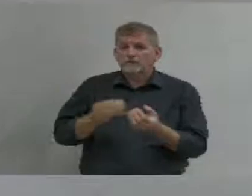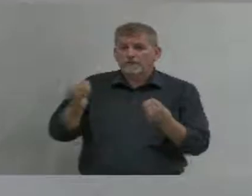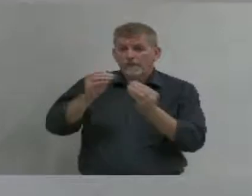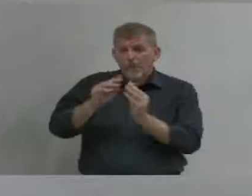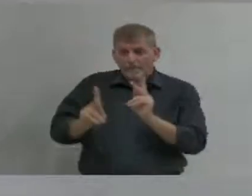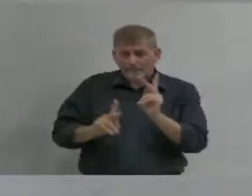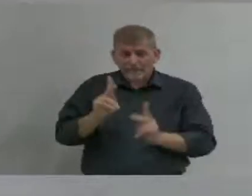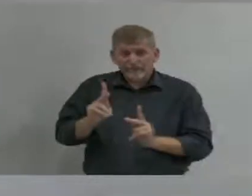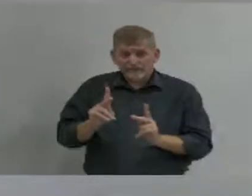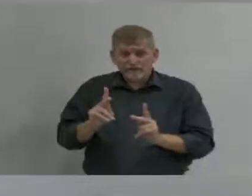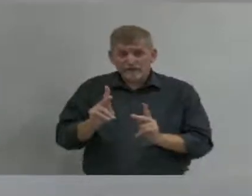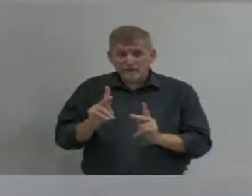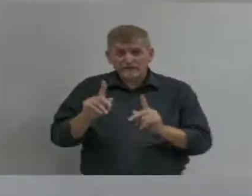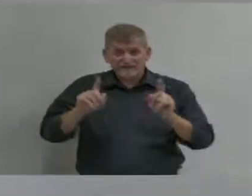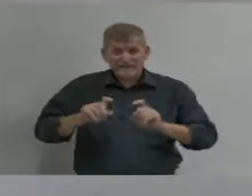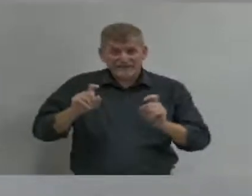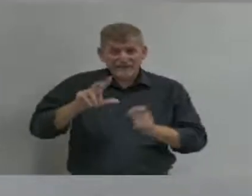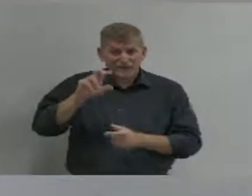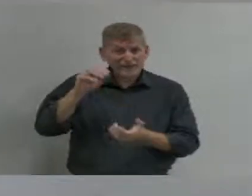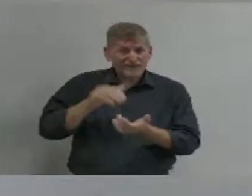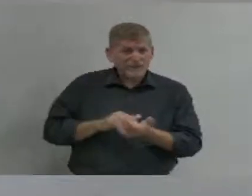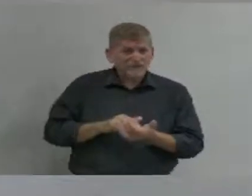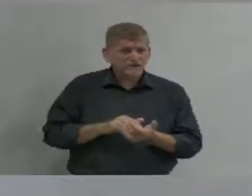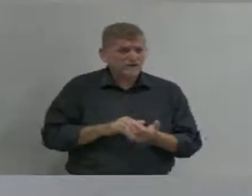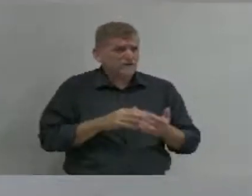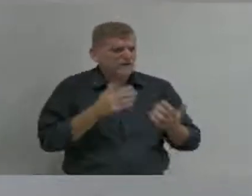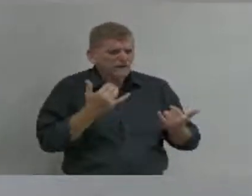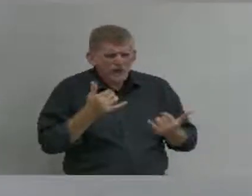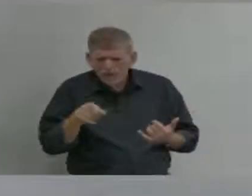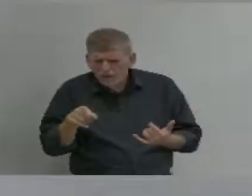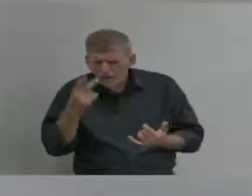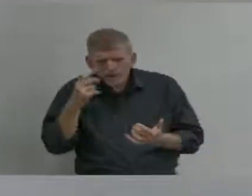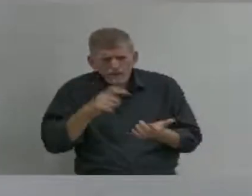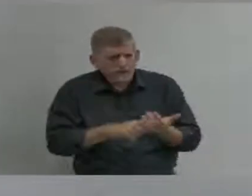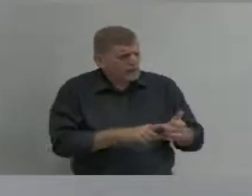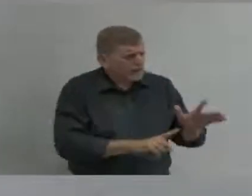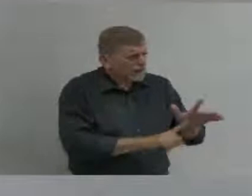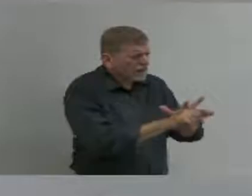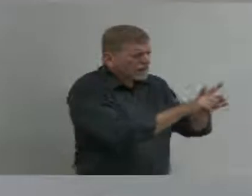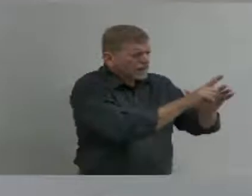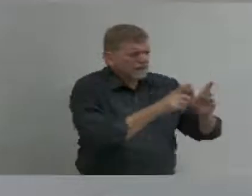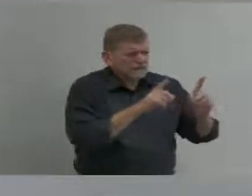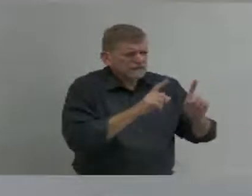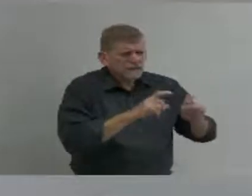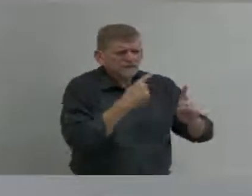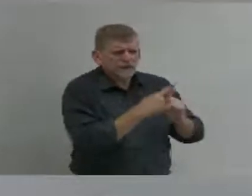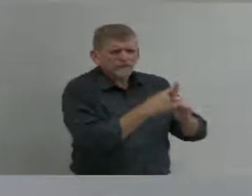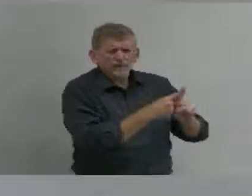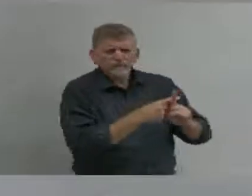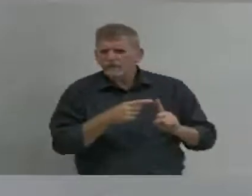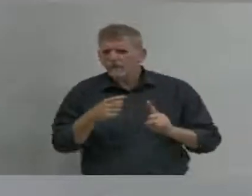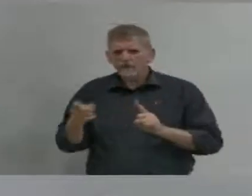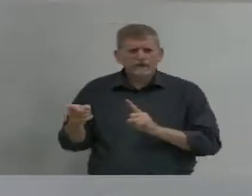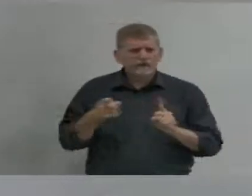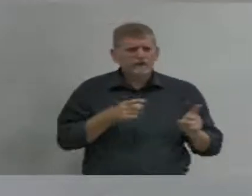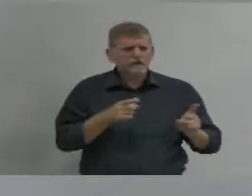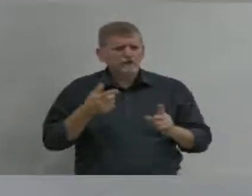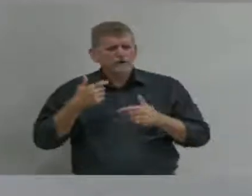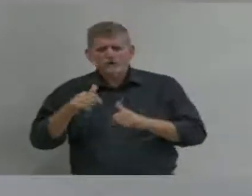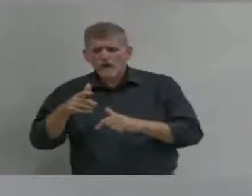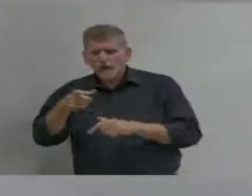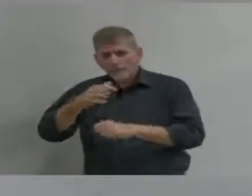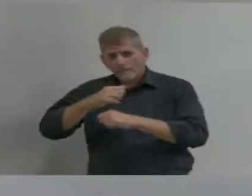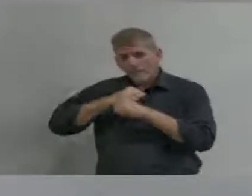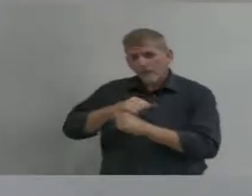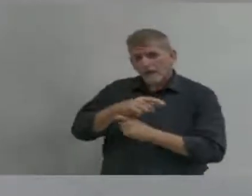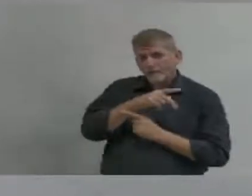that scale kind of started going up. I would think if you really want to protect the Purdue people and test and protect the county people,